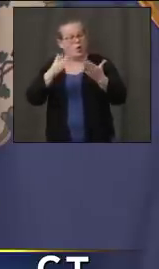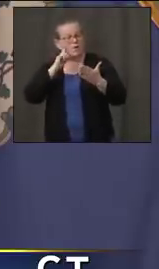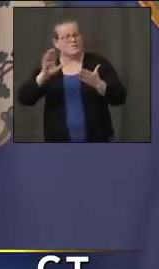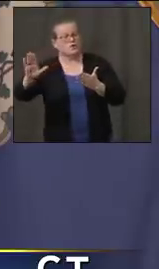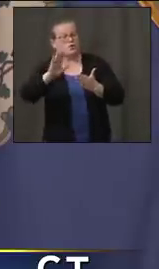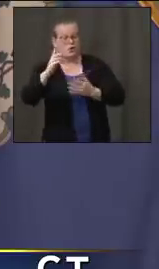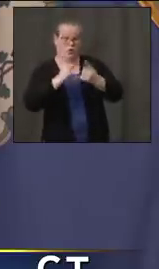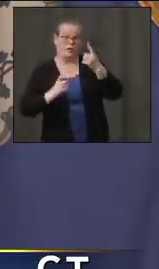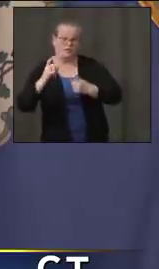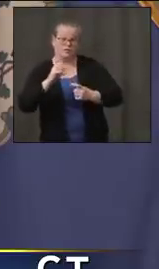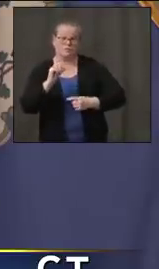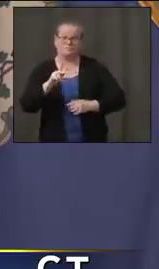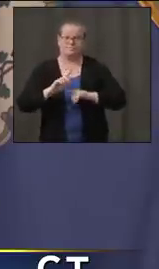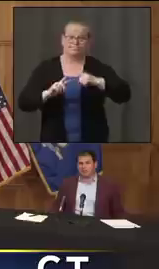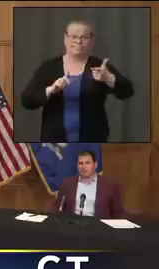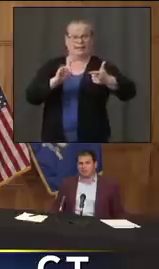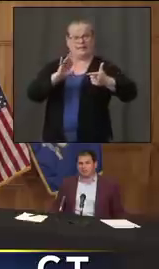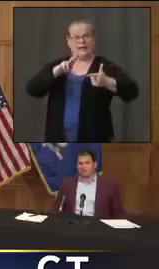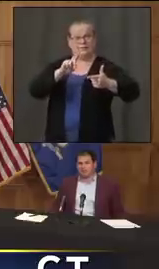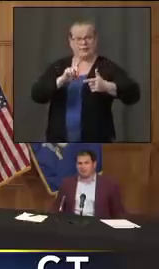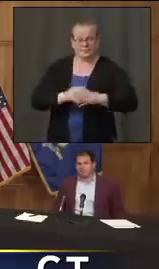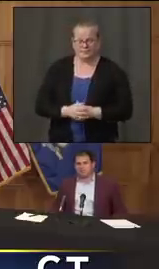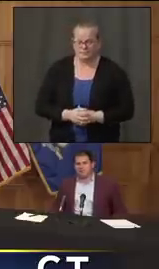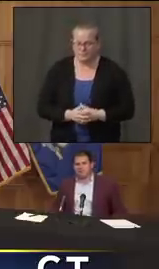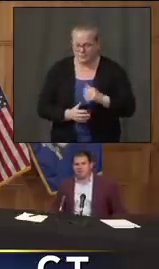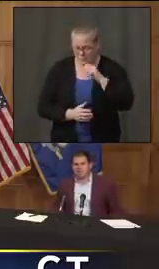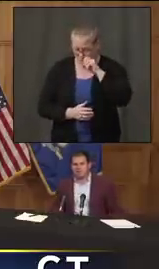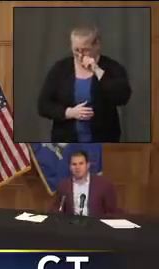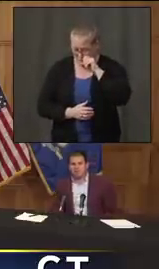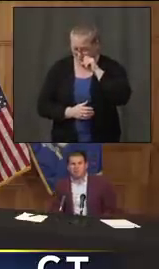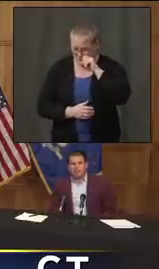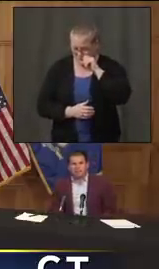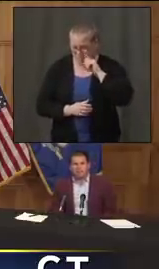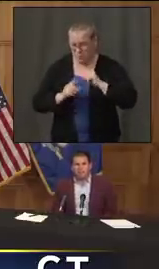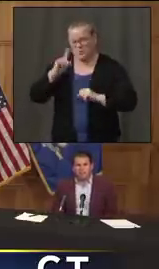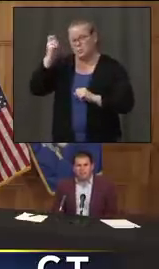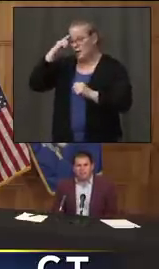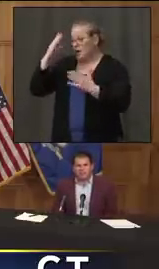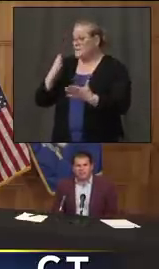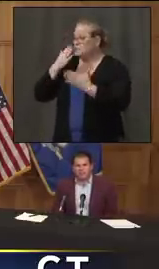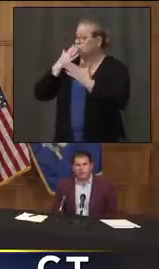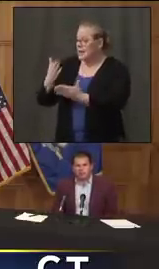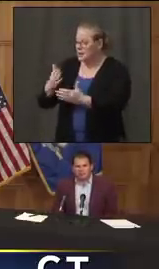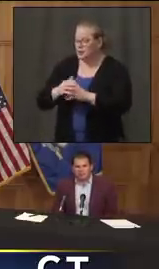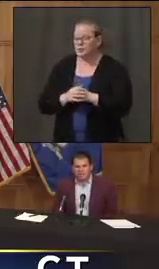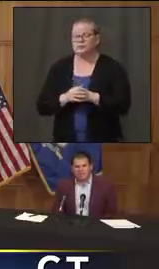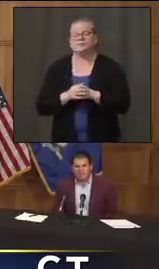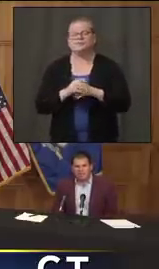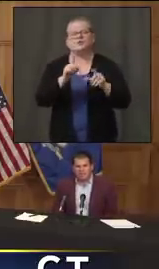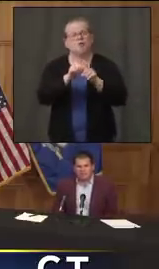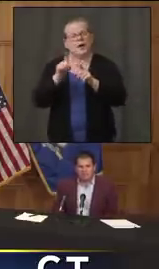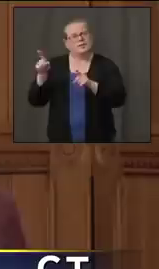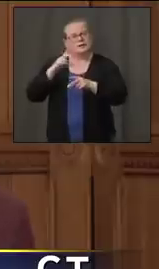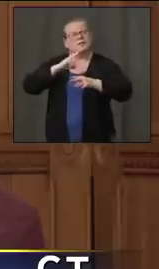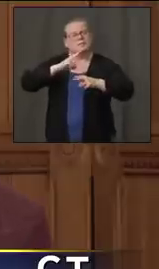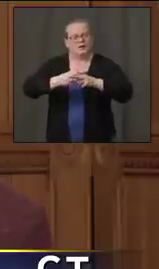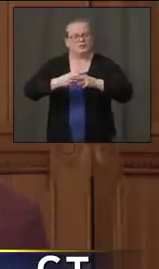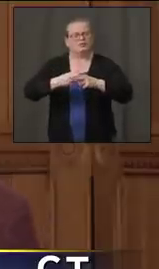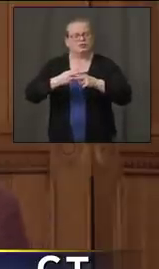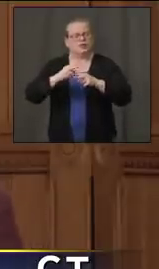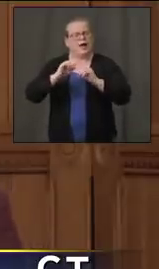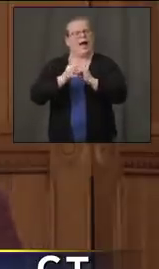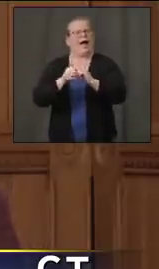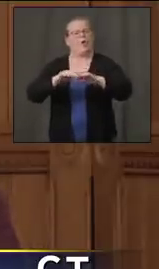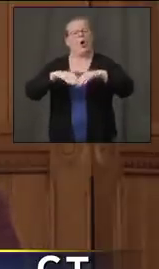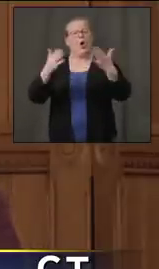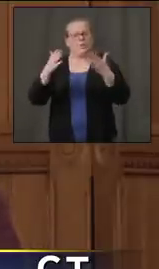David? Great. Thank you, Governor. So as the Governor mentioned, we want to go through the Reopen guidelines here. And first, I want to go through